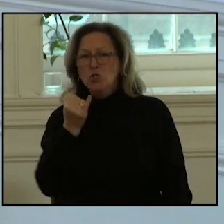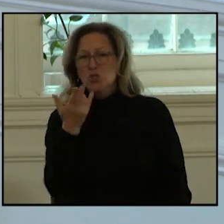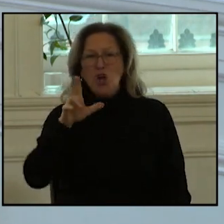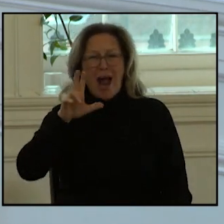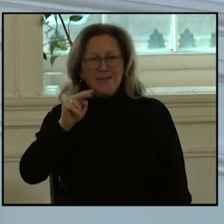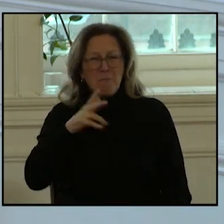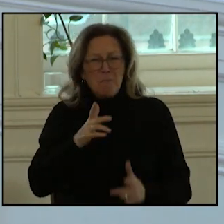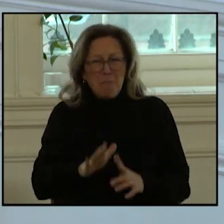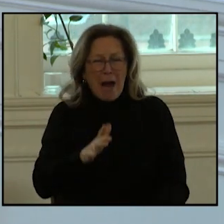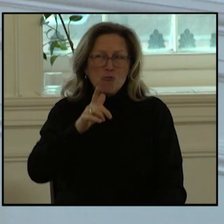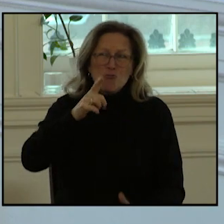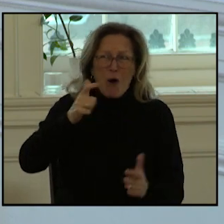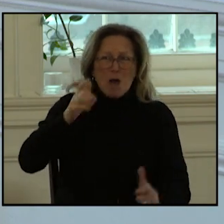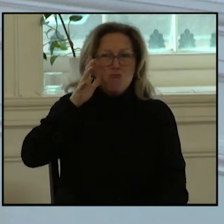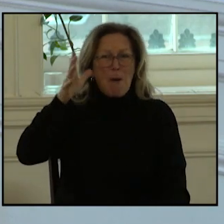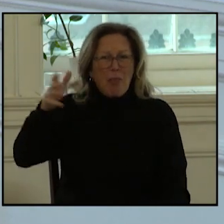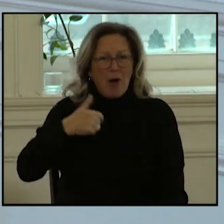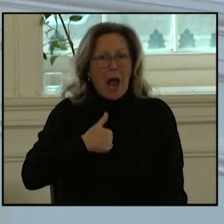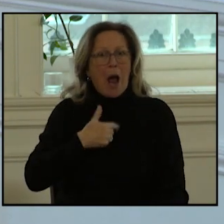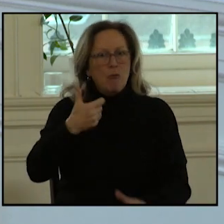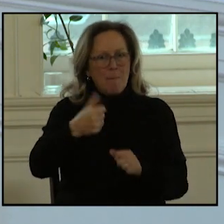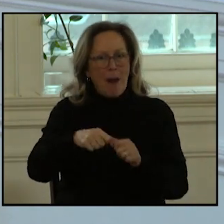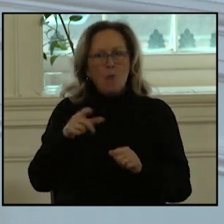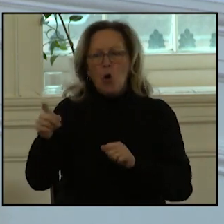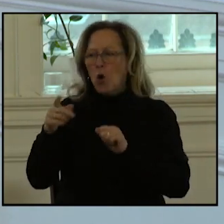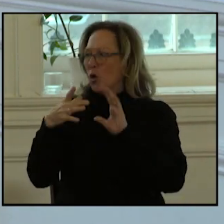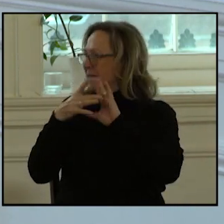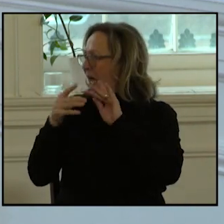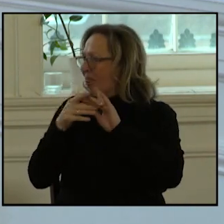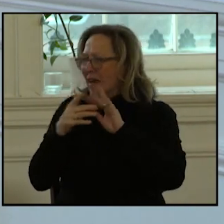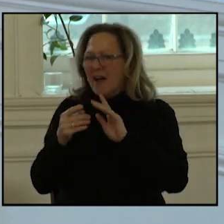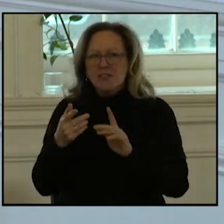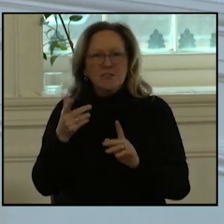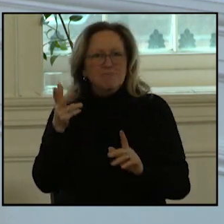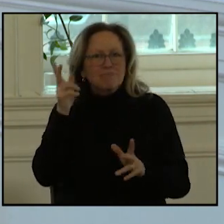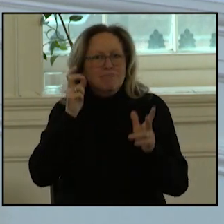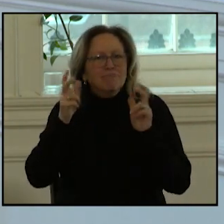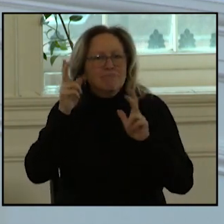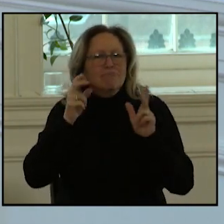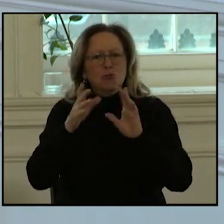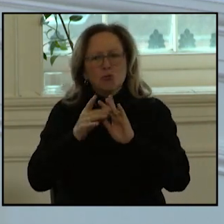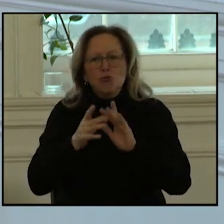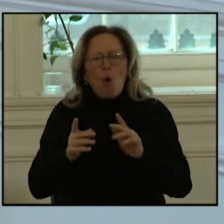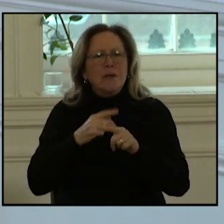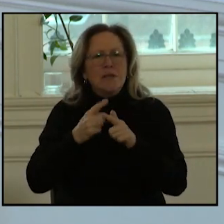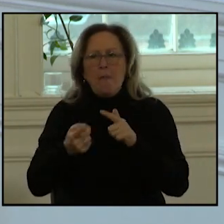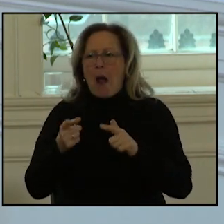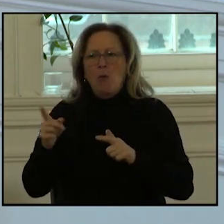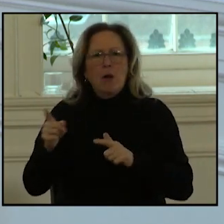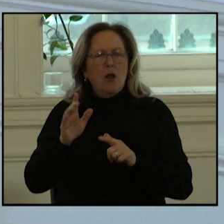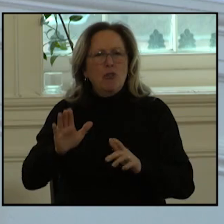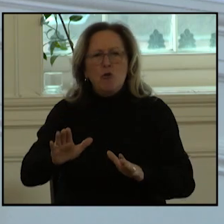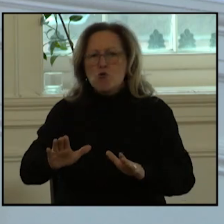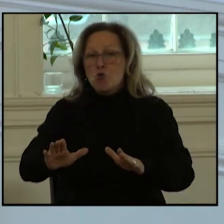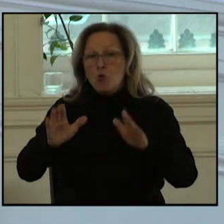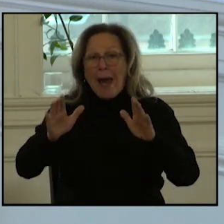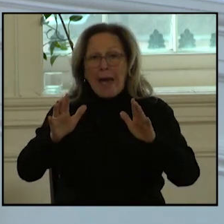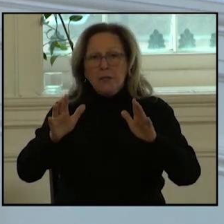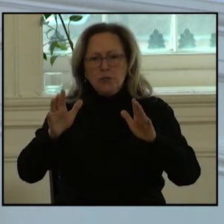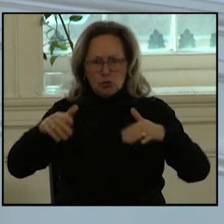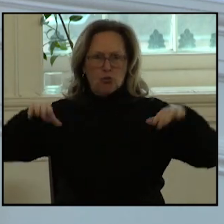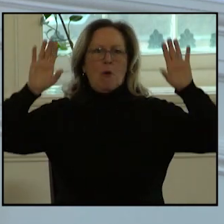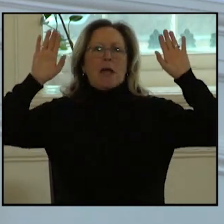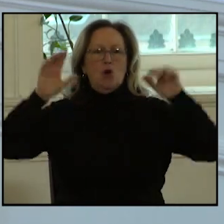great-grandmother, I remember her telling us stories about the Little Bighorn, telling us stories about the great surrender of Columbus, Mississippi during May